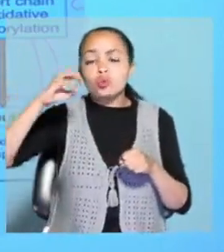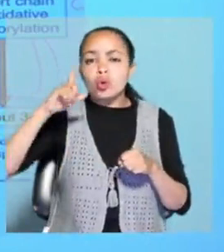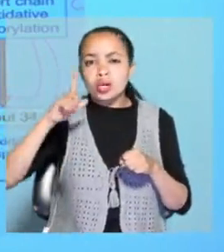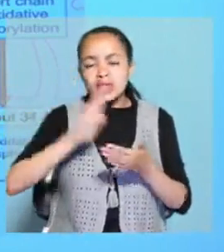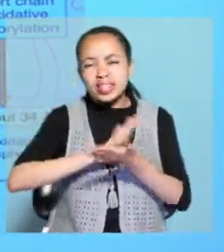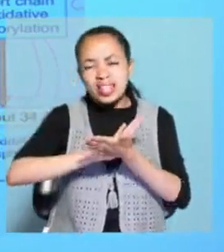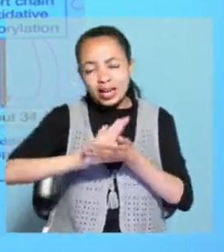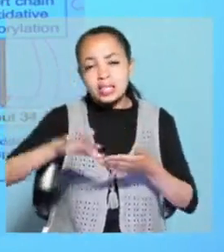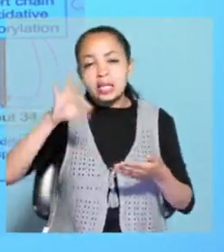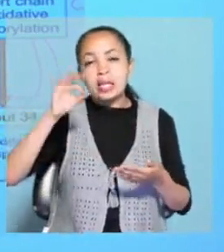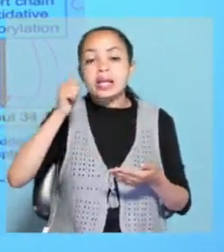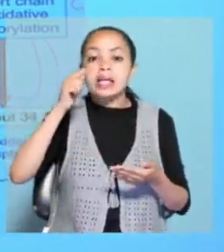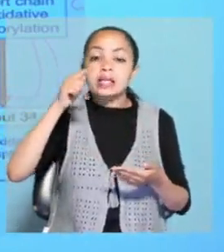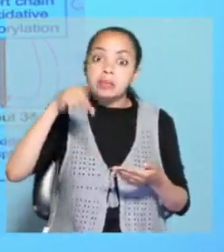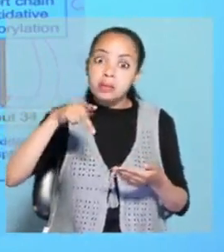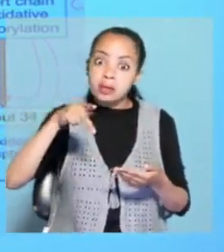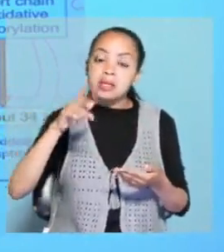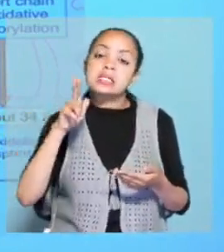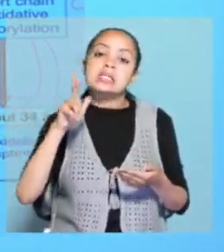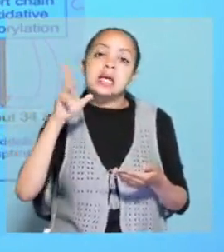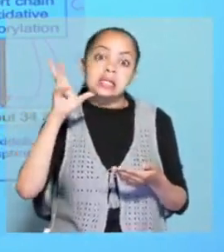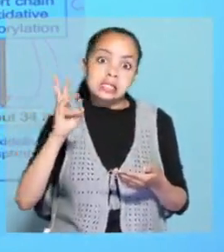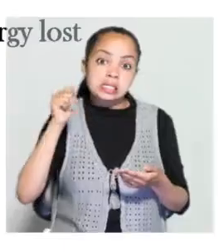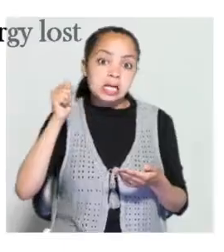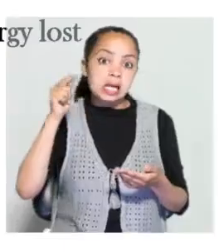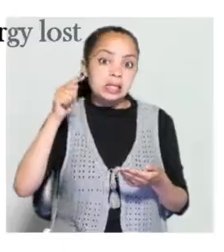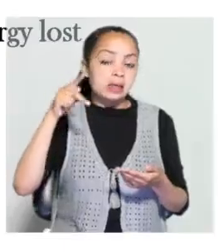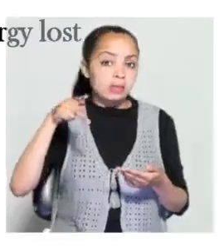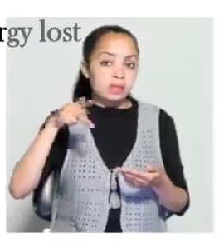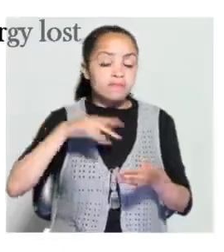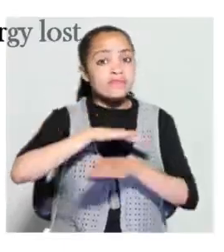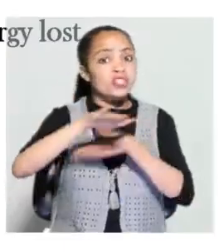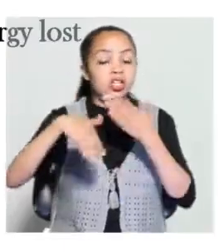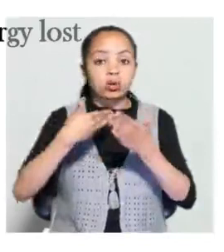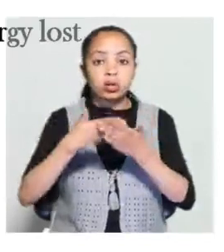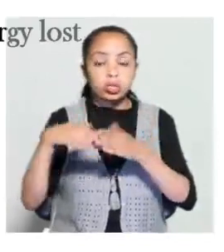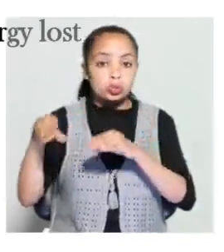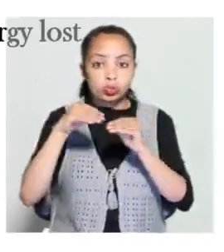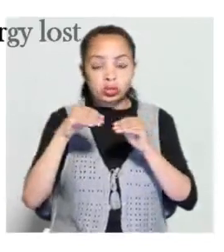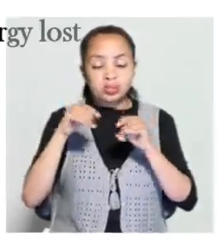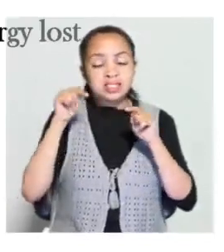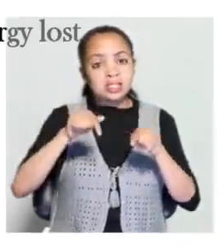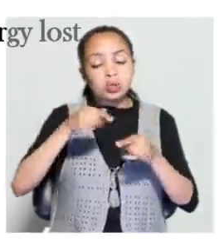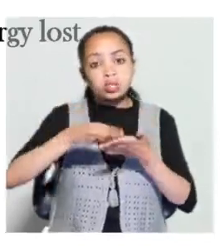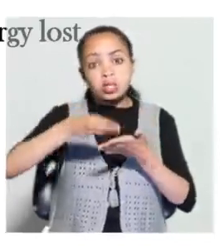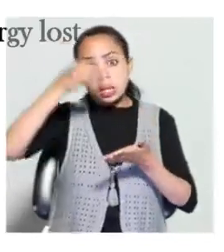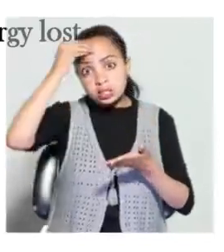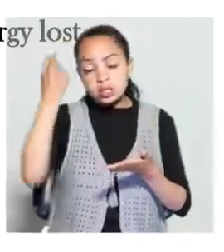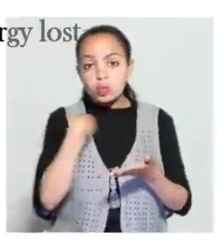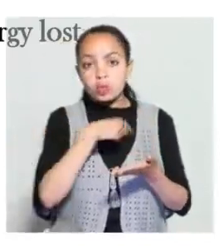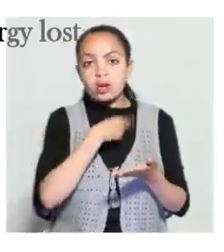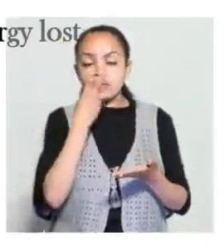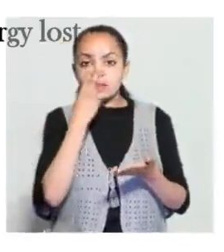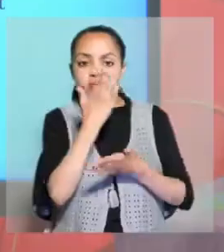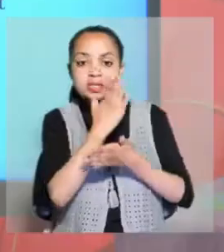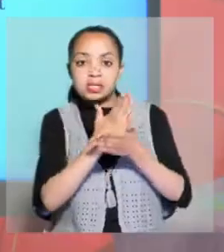the net gain of ATP is about 36 ATP. Generally, student, In our day's lesson, we have seen